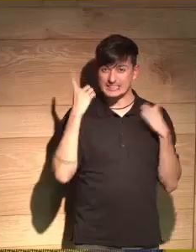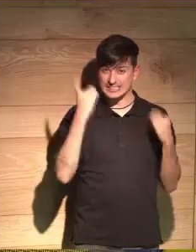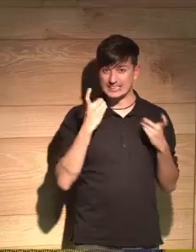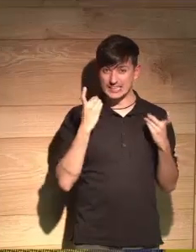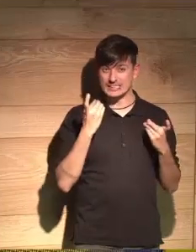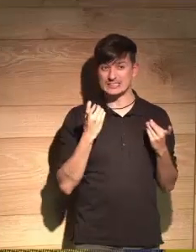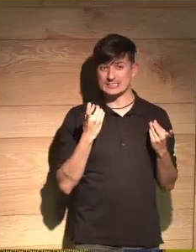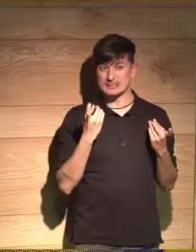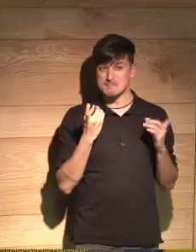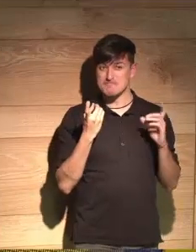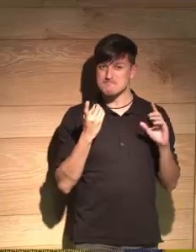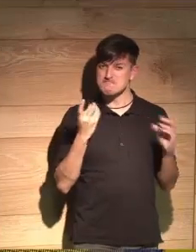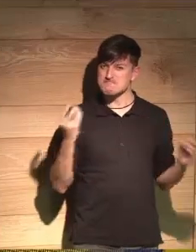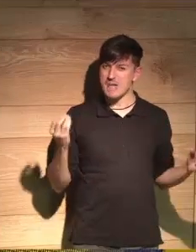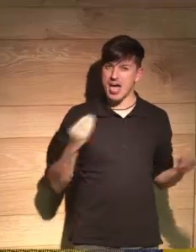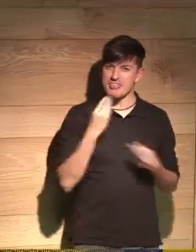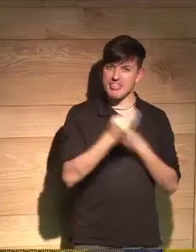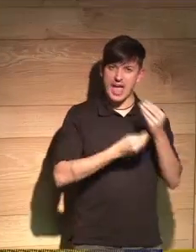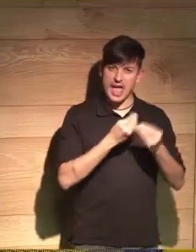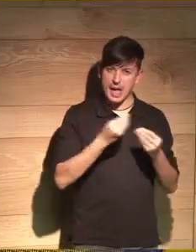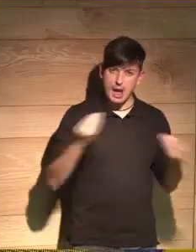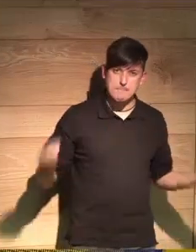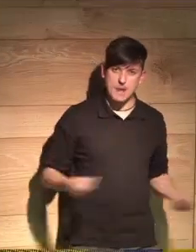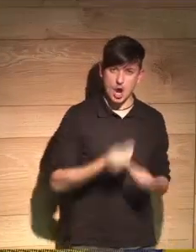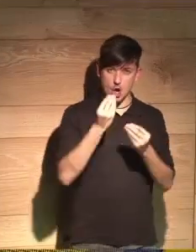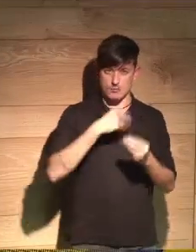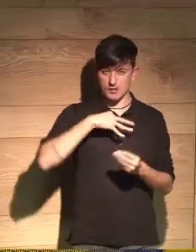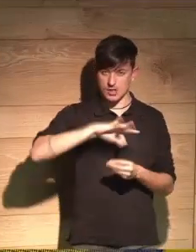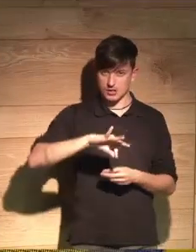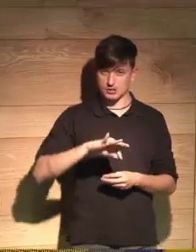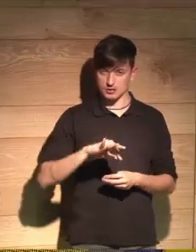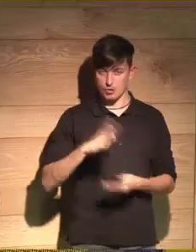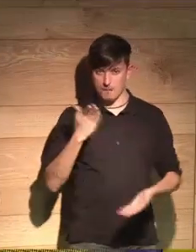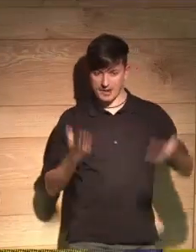But we could do it in a much better way.